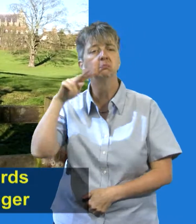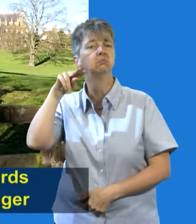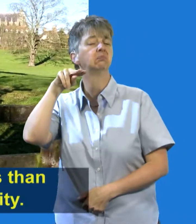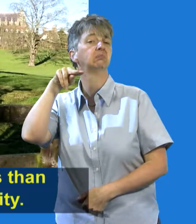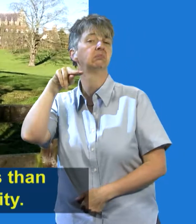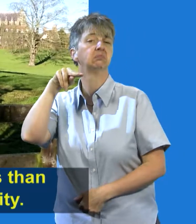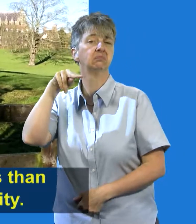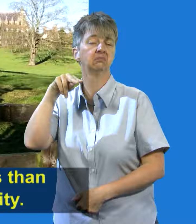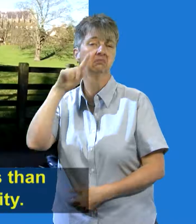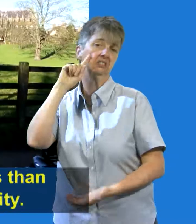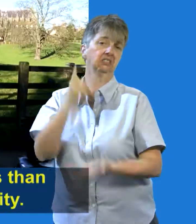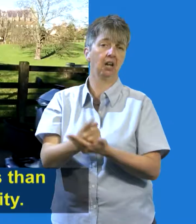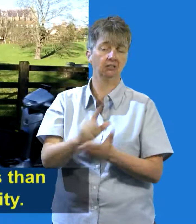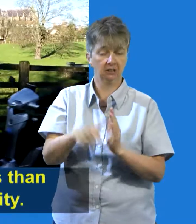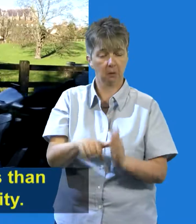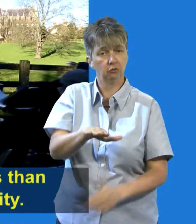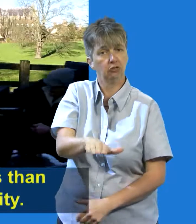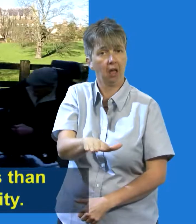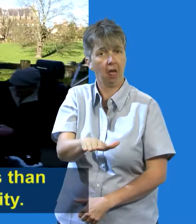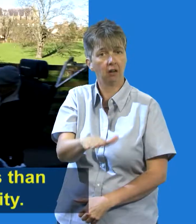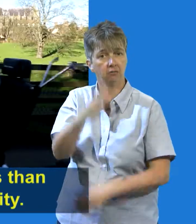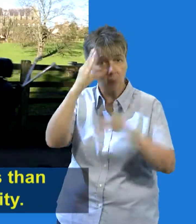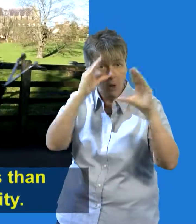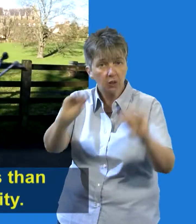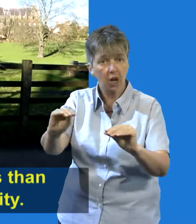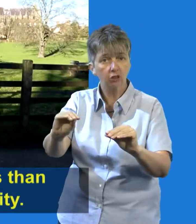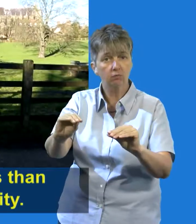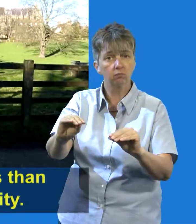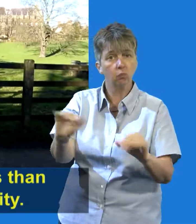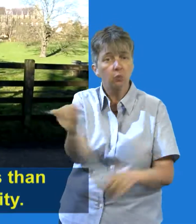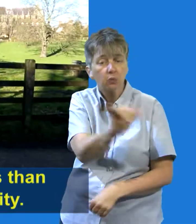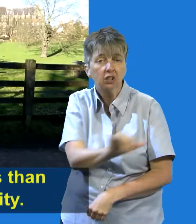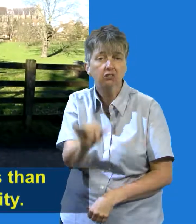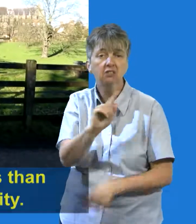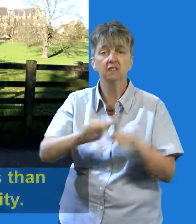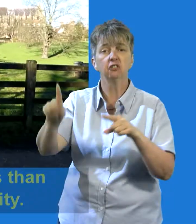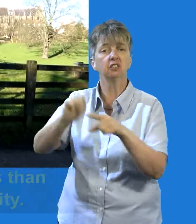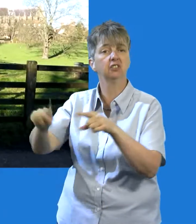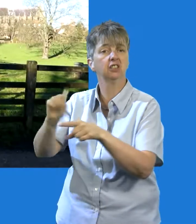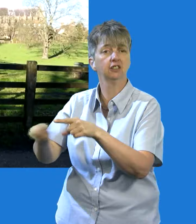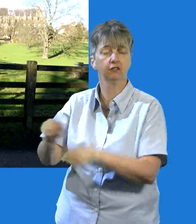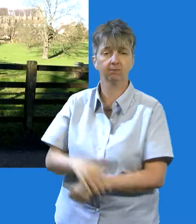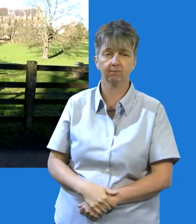life sometimes than your actual physical disability.